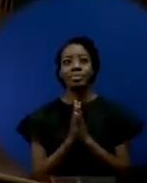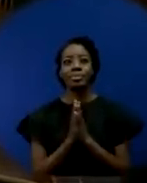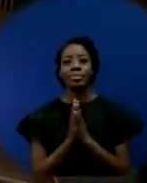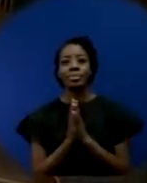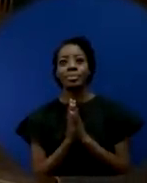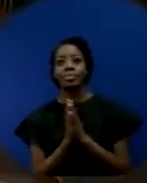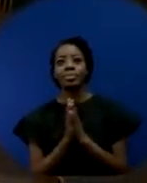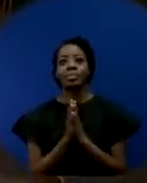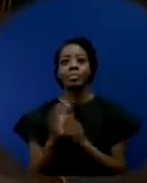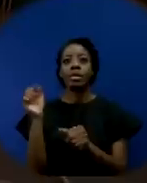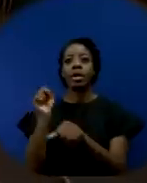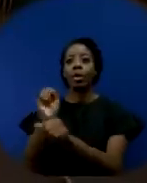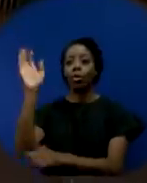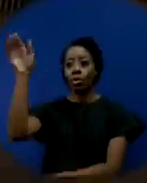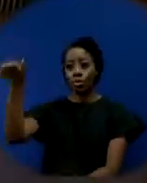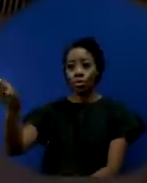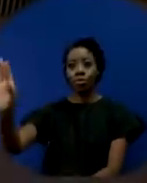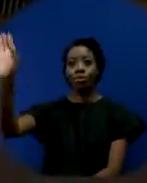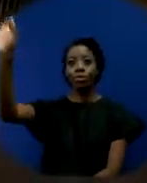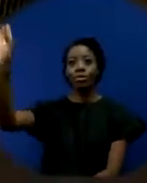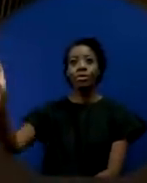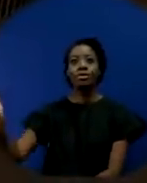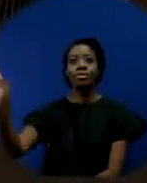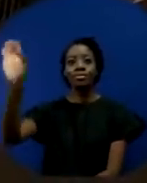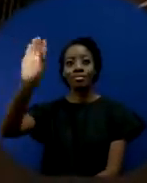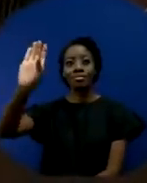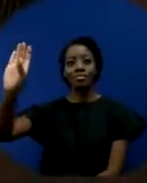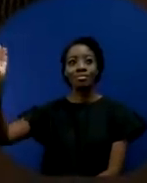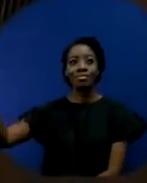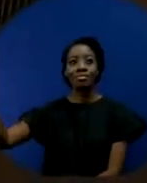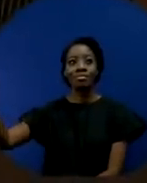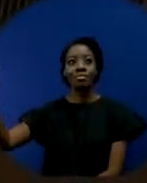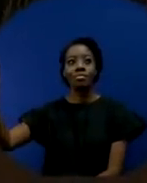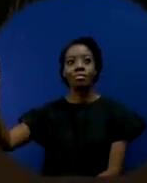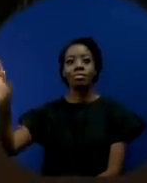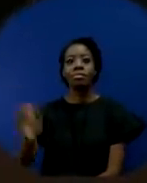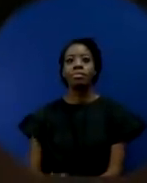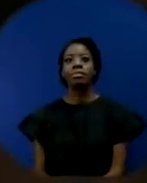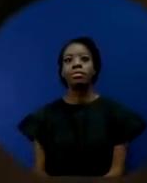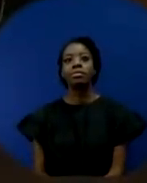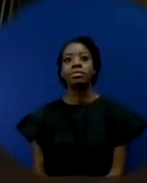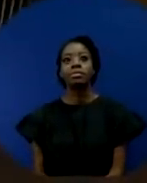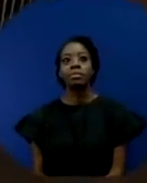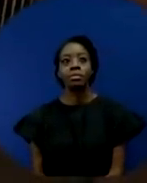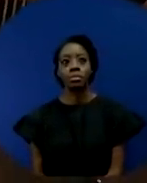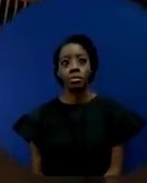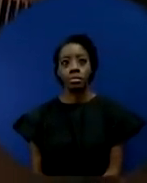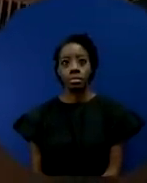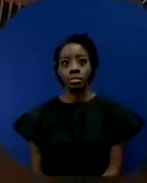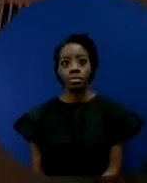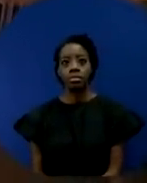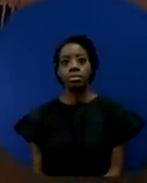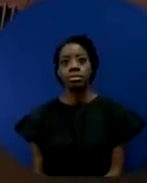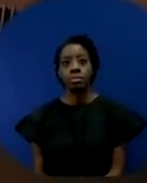Lord, yes, come on, come on. This is where you belong. This is your house. The feast is going